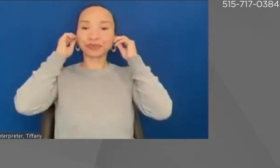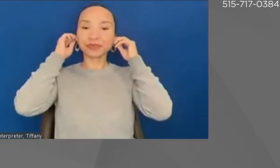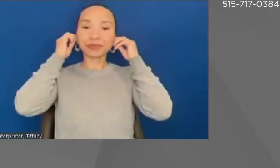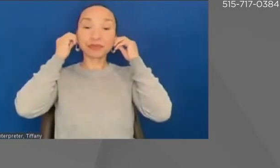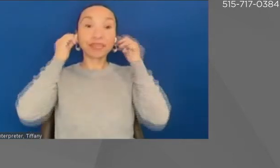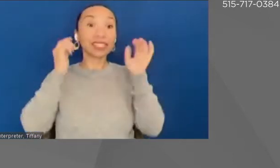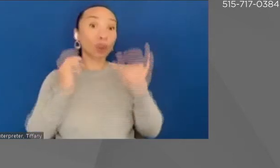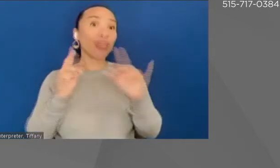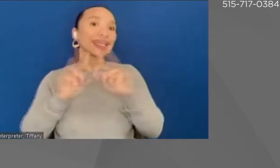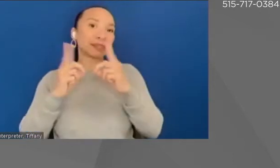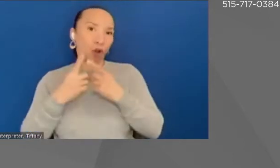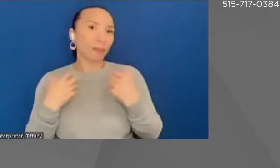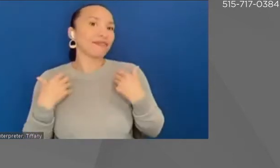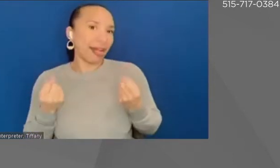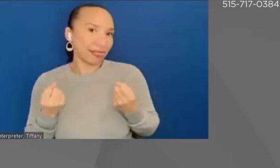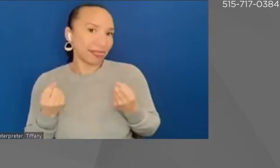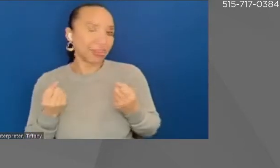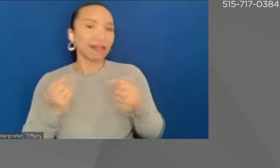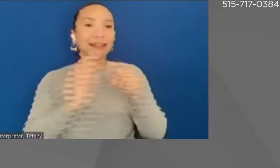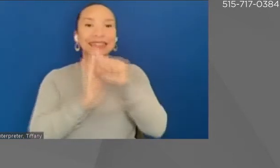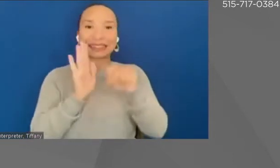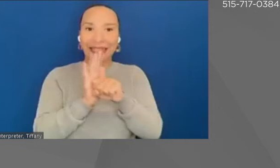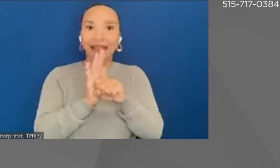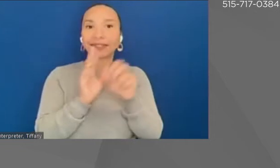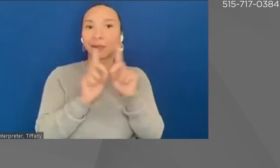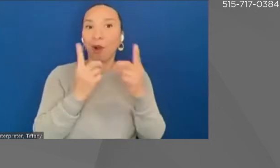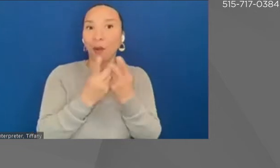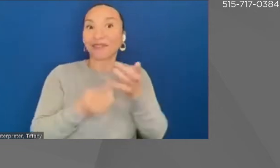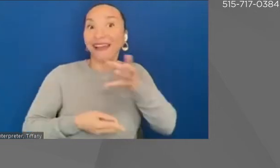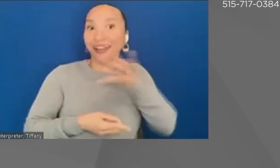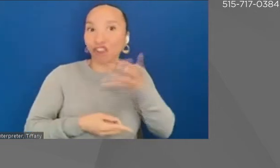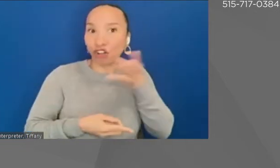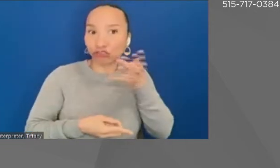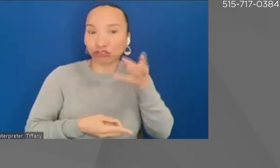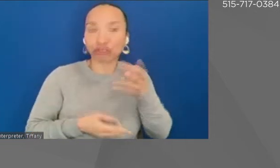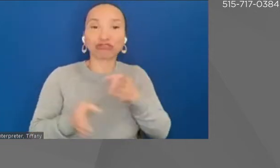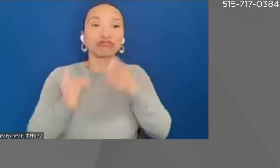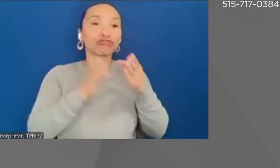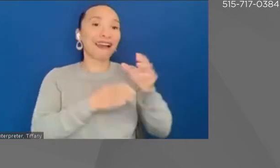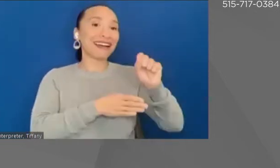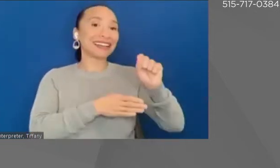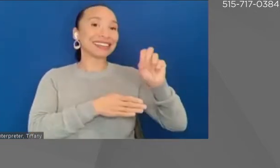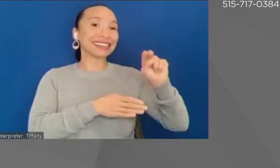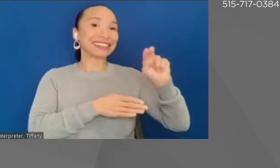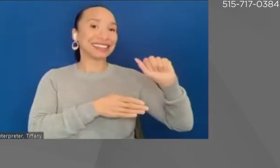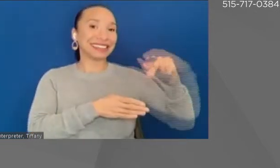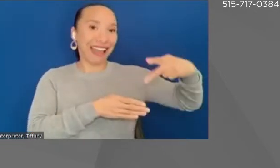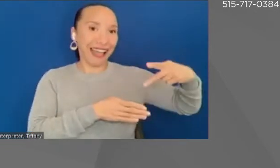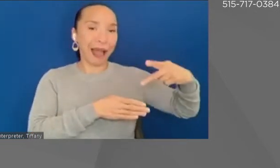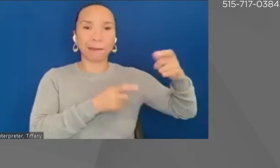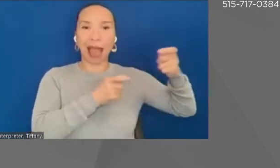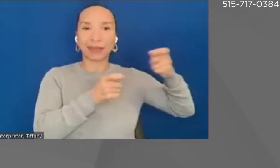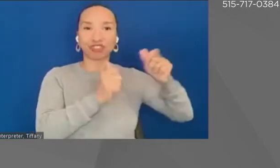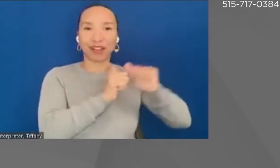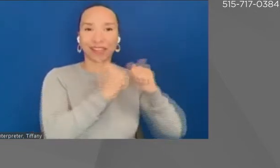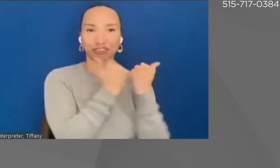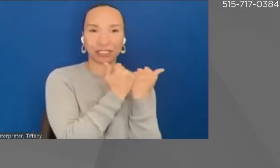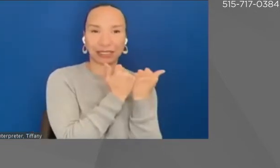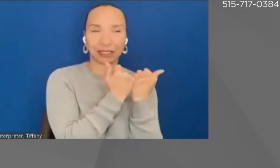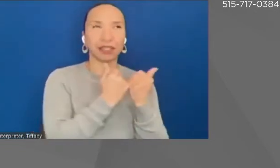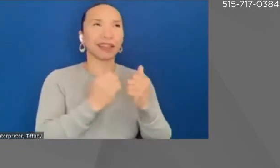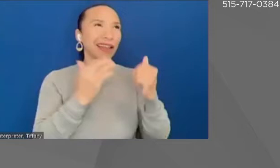Department of Health, obviously, our State Department of Ag, our SNAP administrative agency, and like I said, a bunch